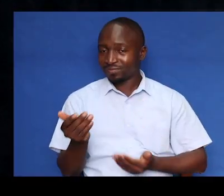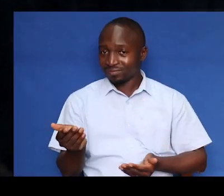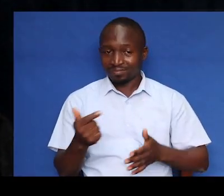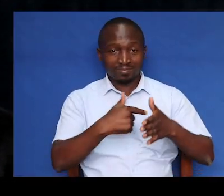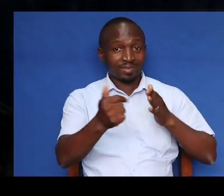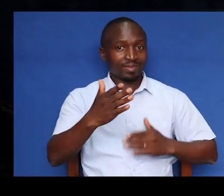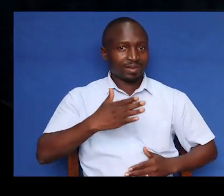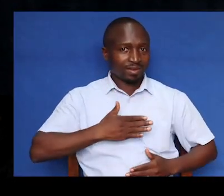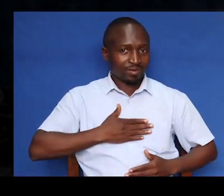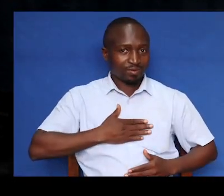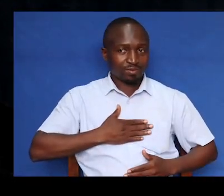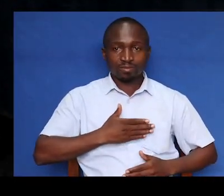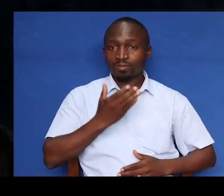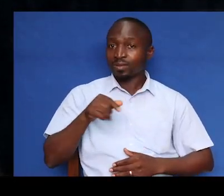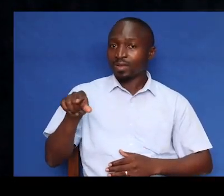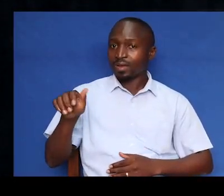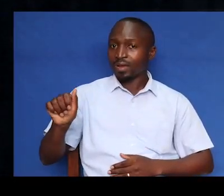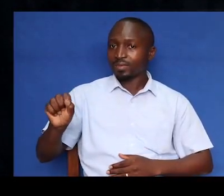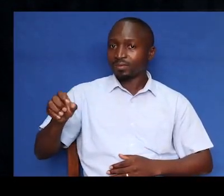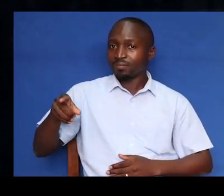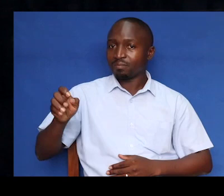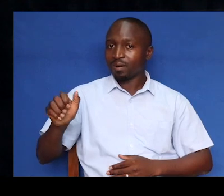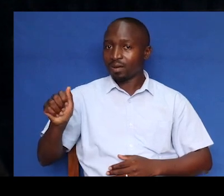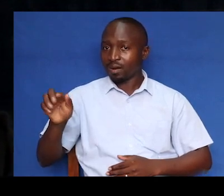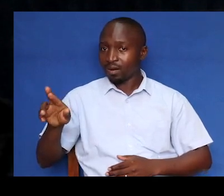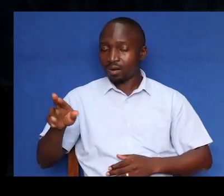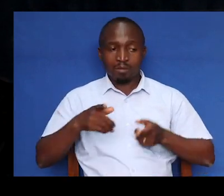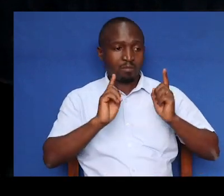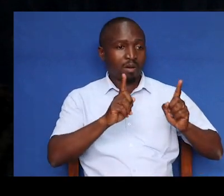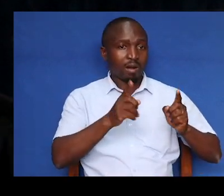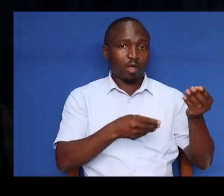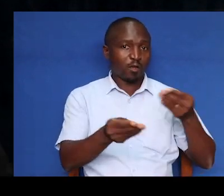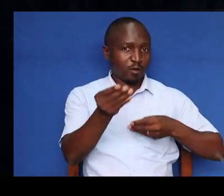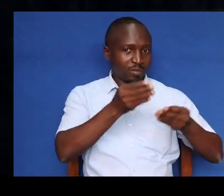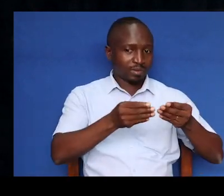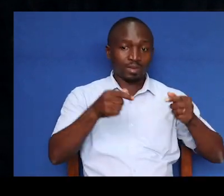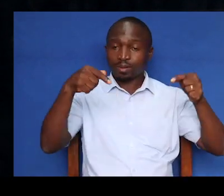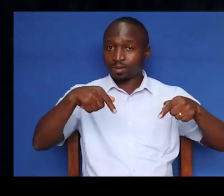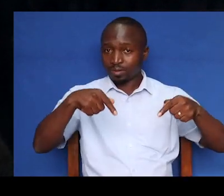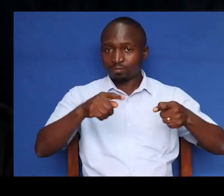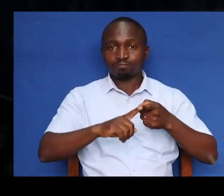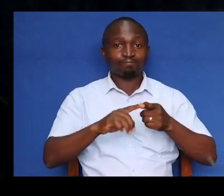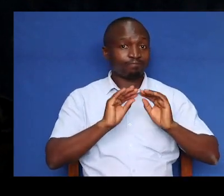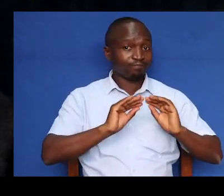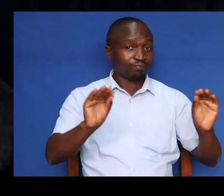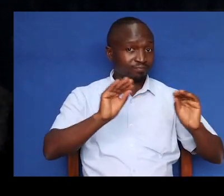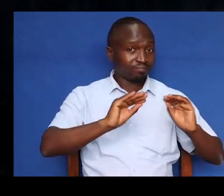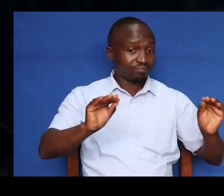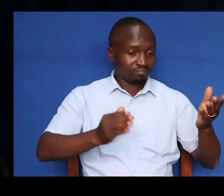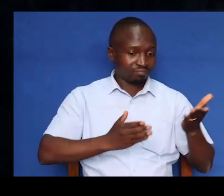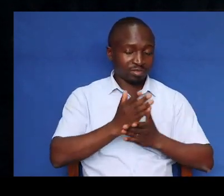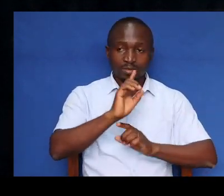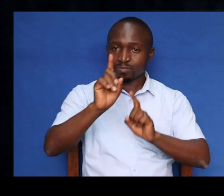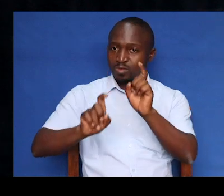Hello students, my name is Mr. Gaspar Amiri Kapungu, teacher of economics. Today, I